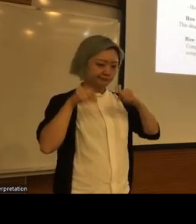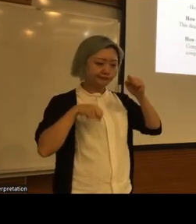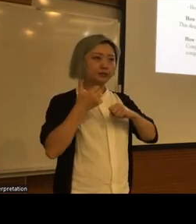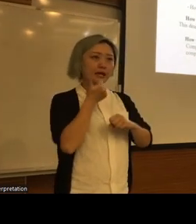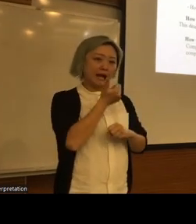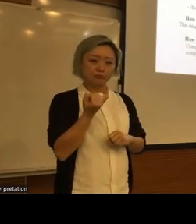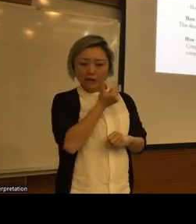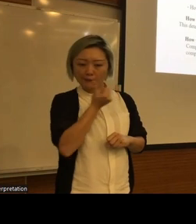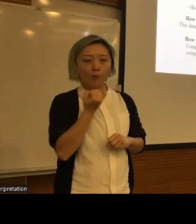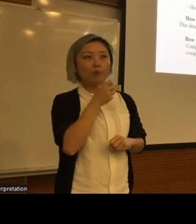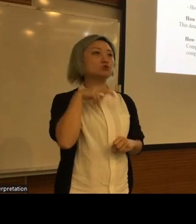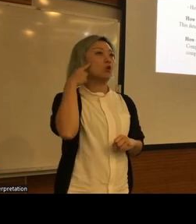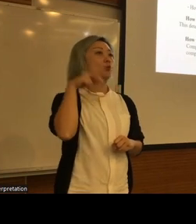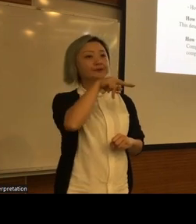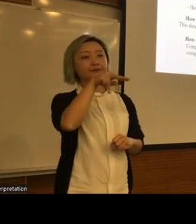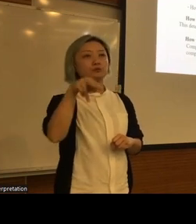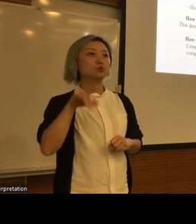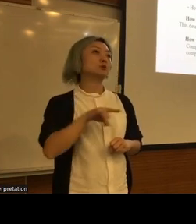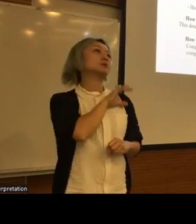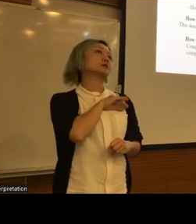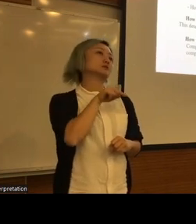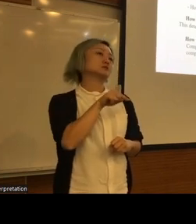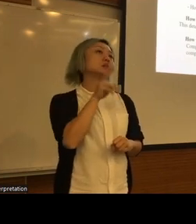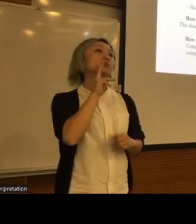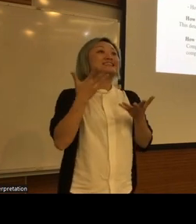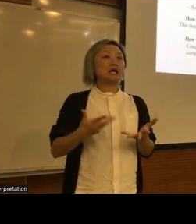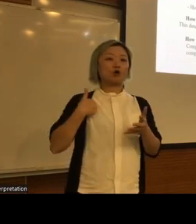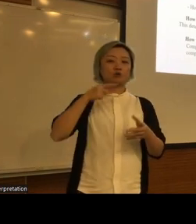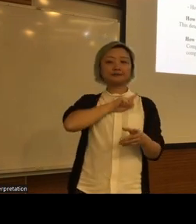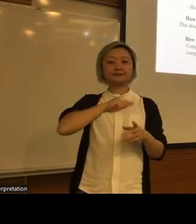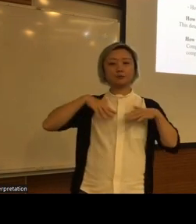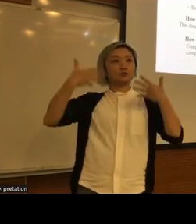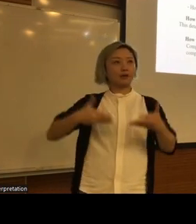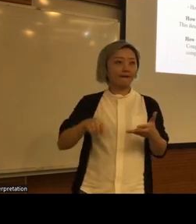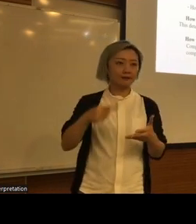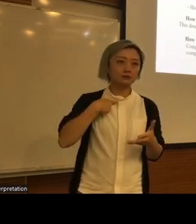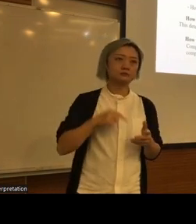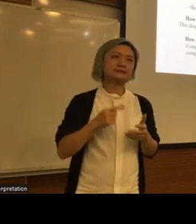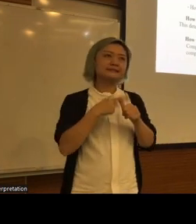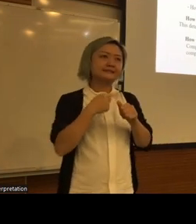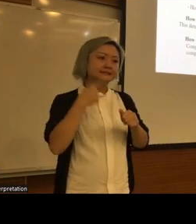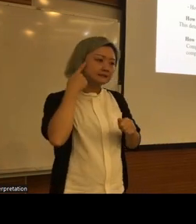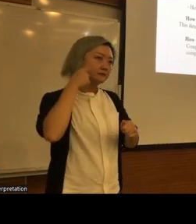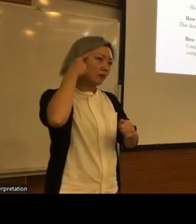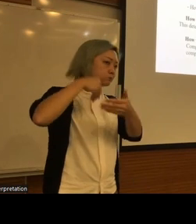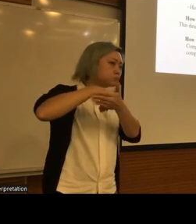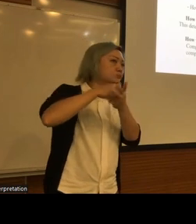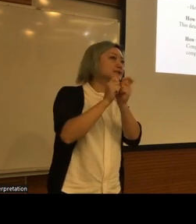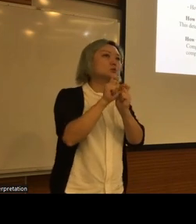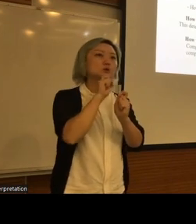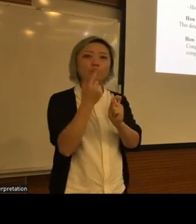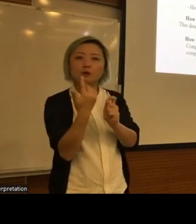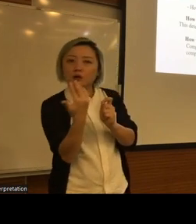I think that the availability of production depends on how much information you have already stored. For instance,